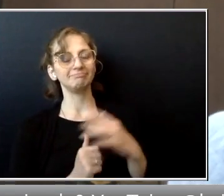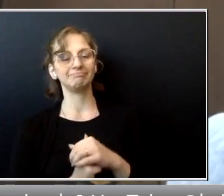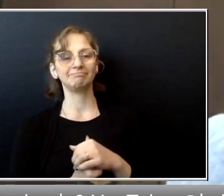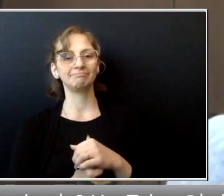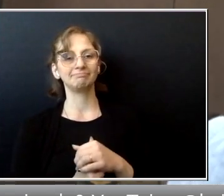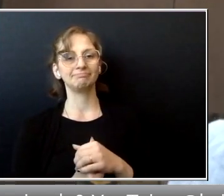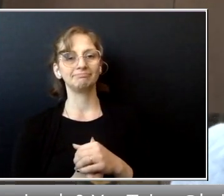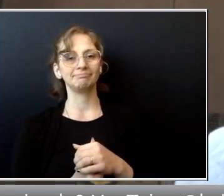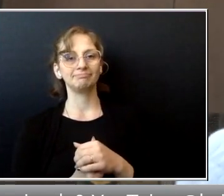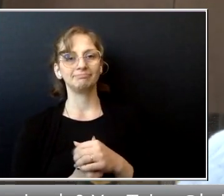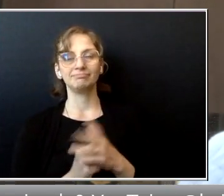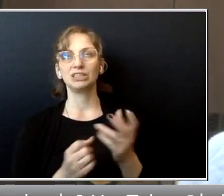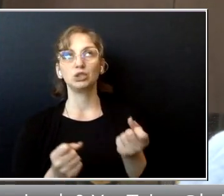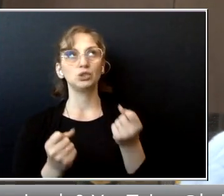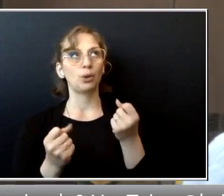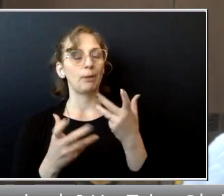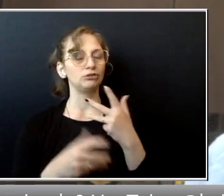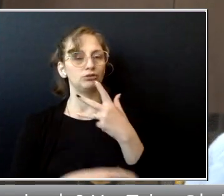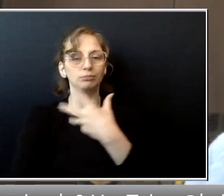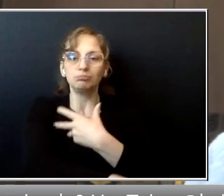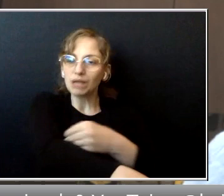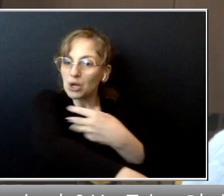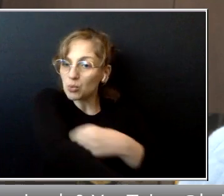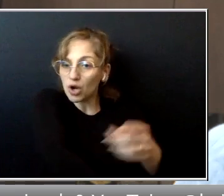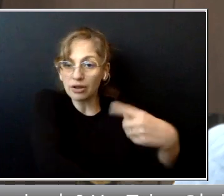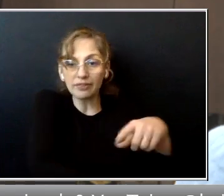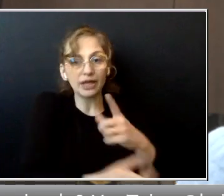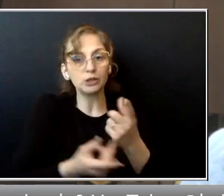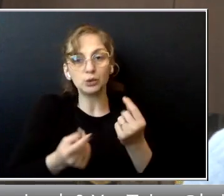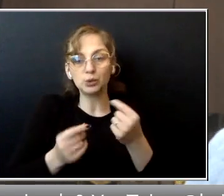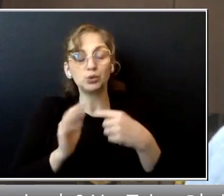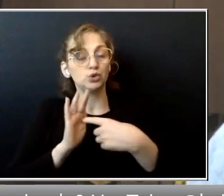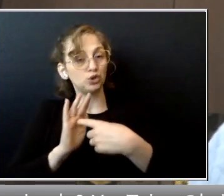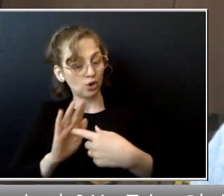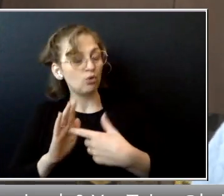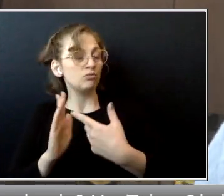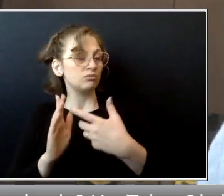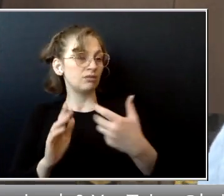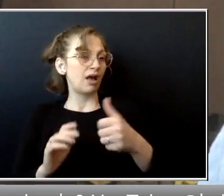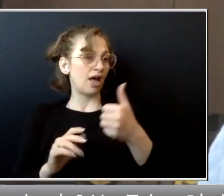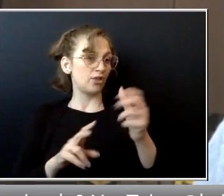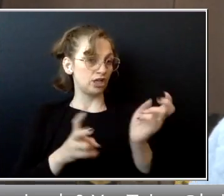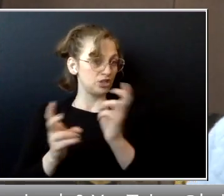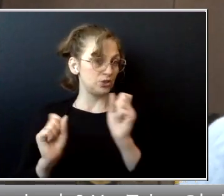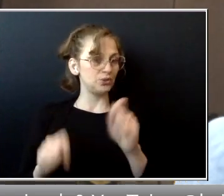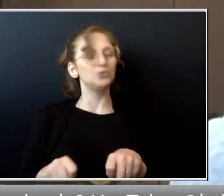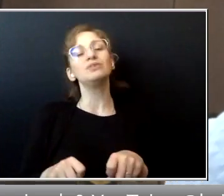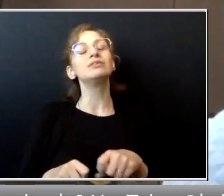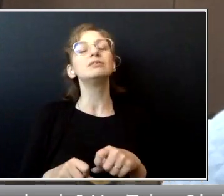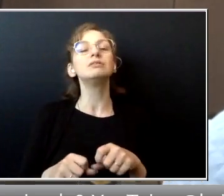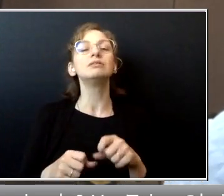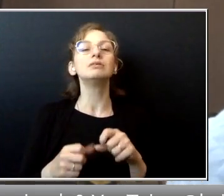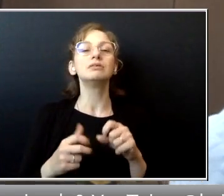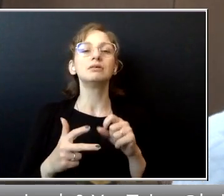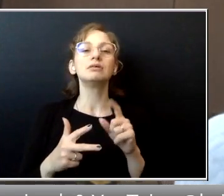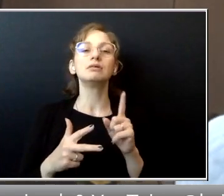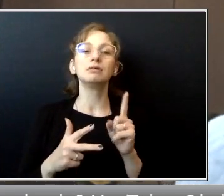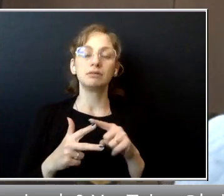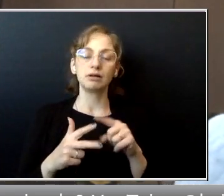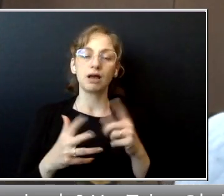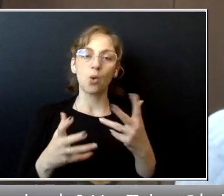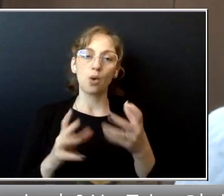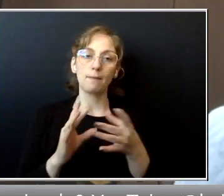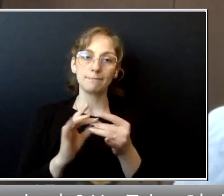of the blood work that they had that can show some underlying things. I do want to say that there's also amazing people